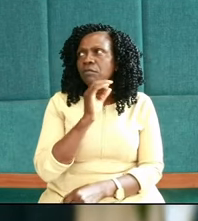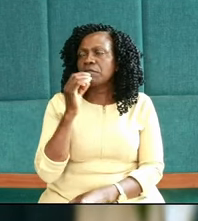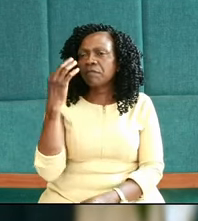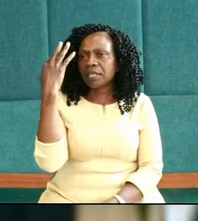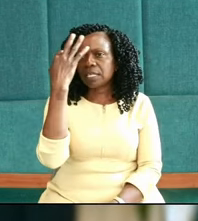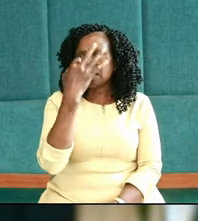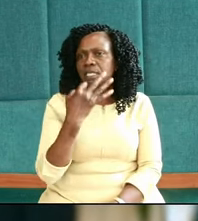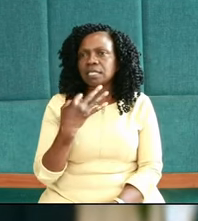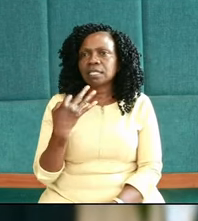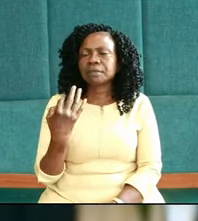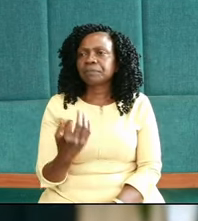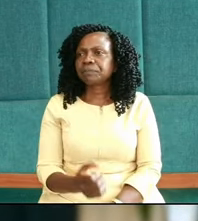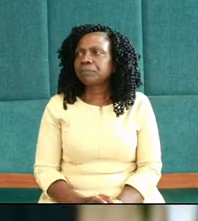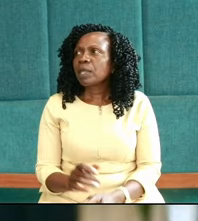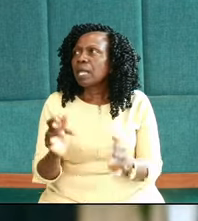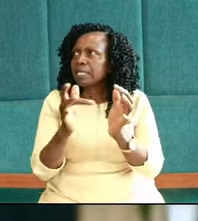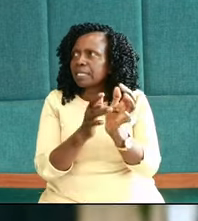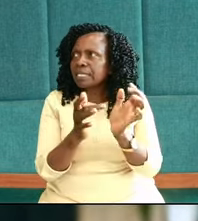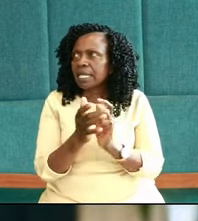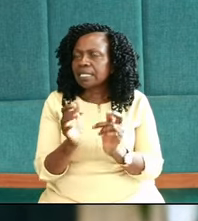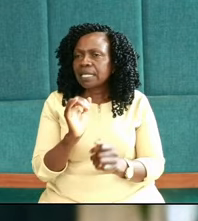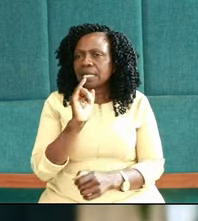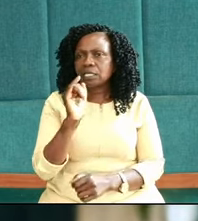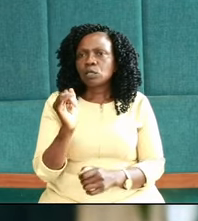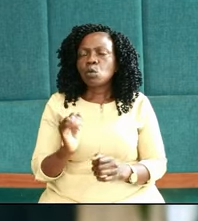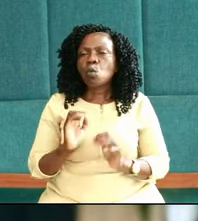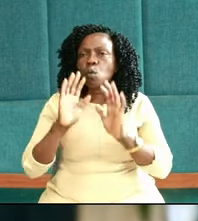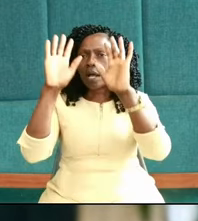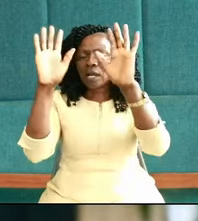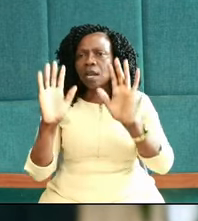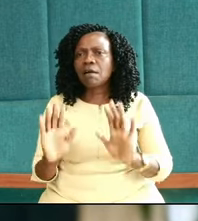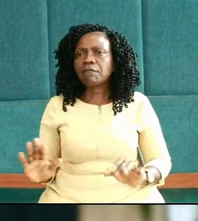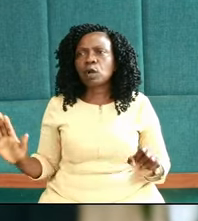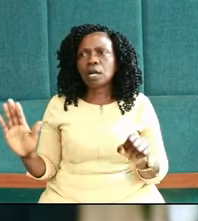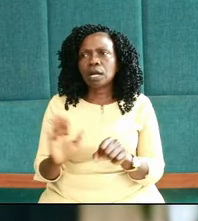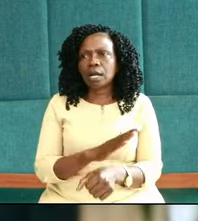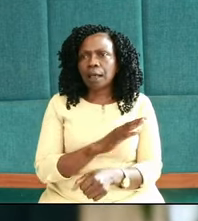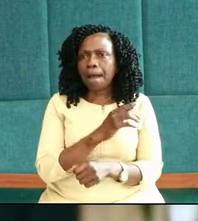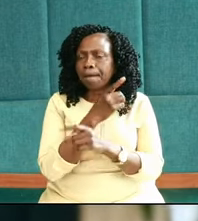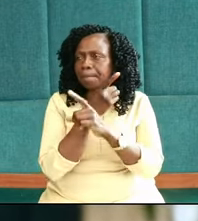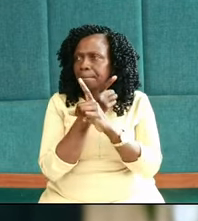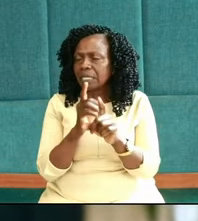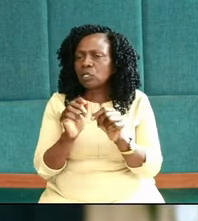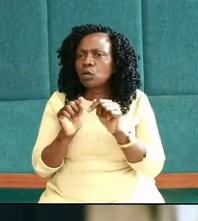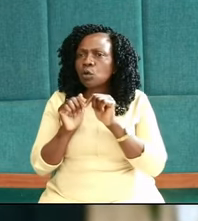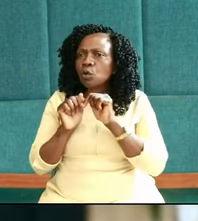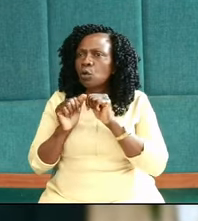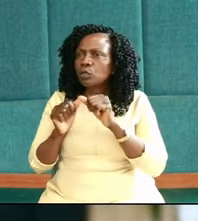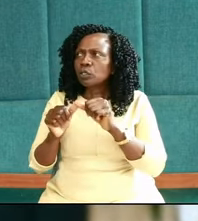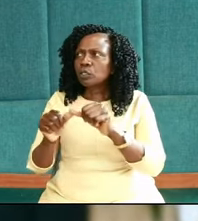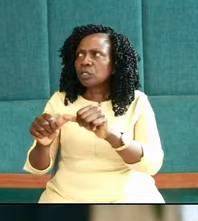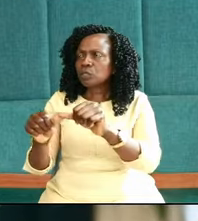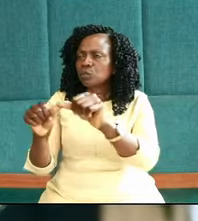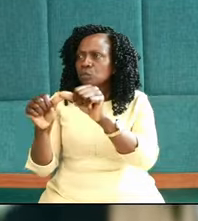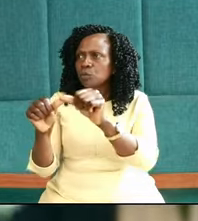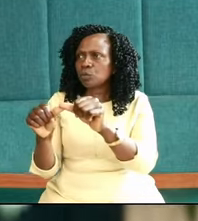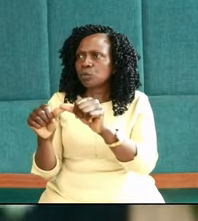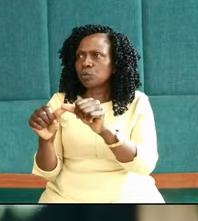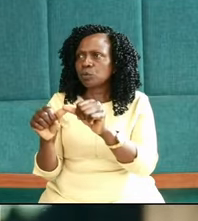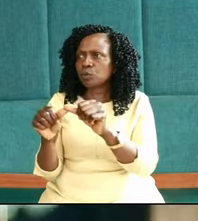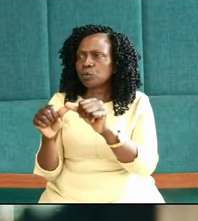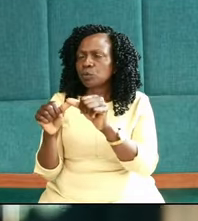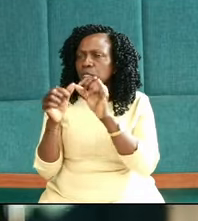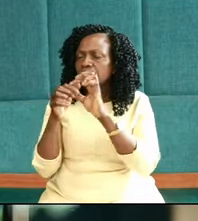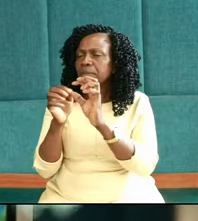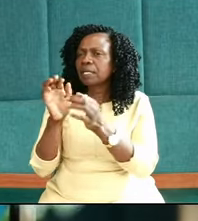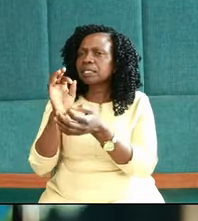Jesus is wonderful, but Continue looking at that face until